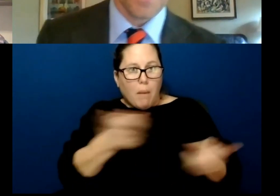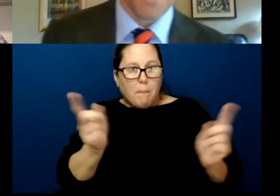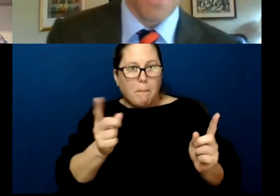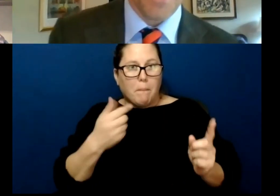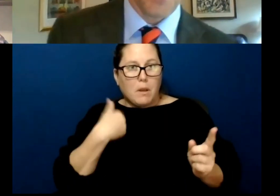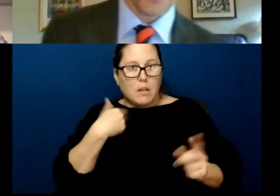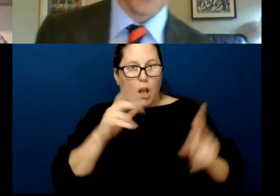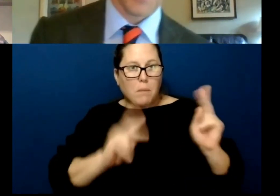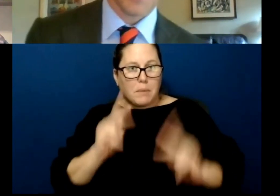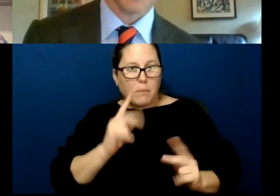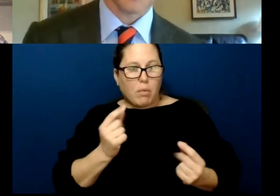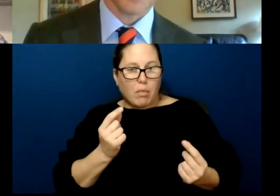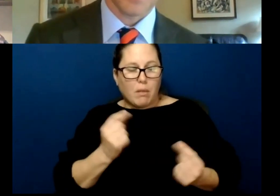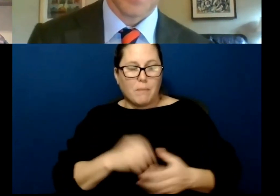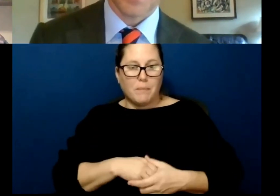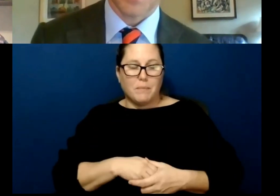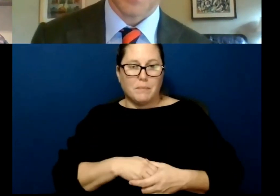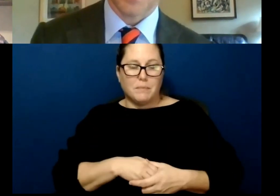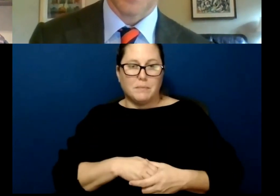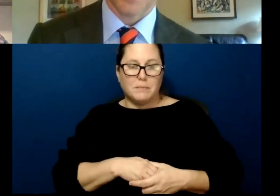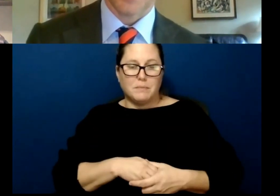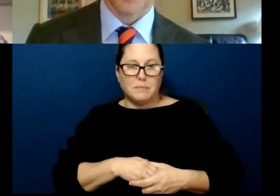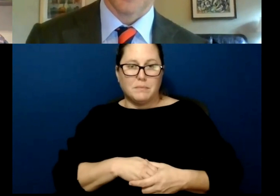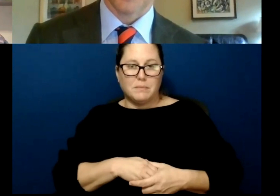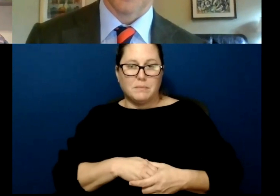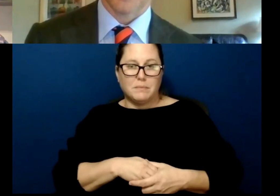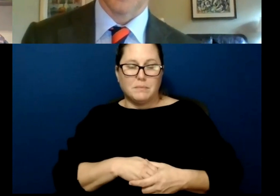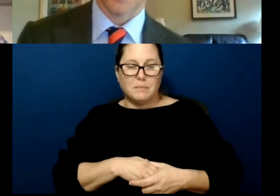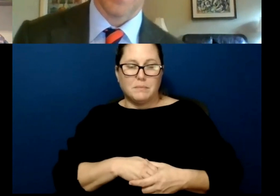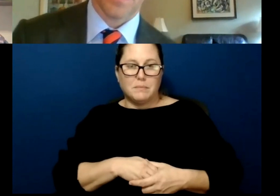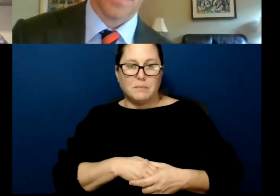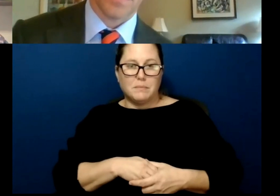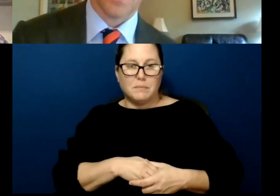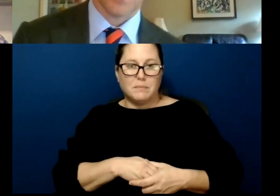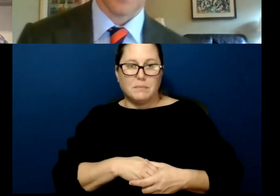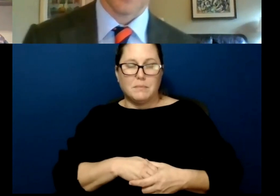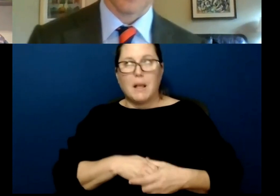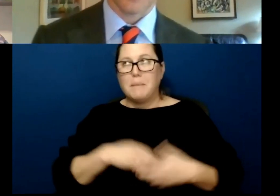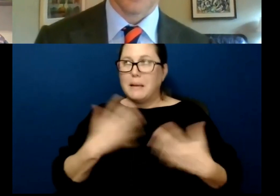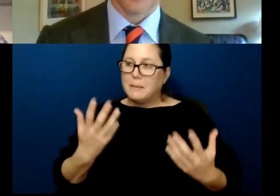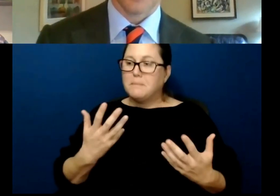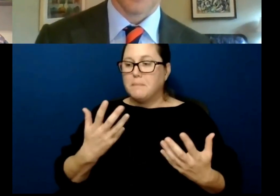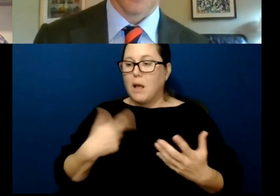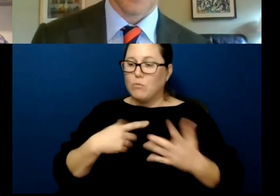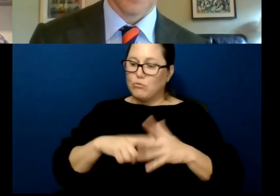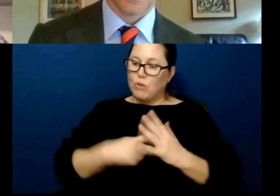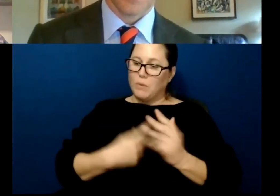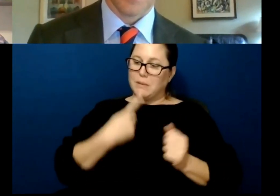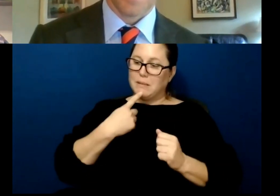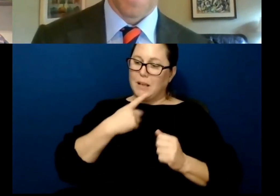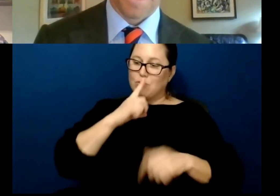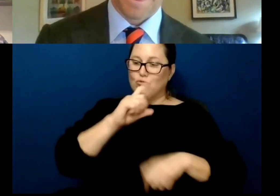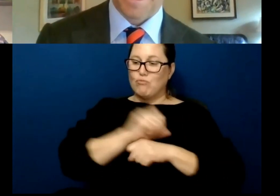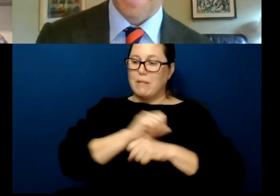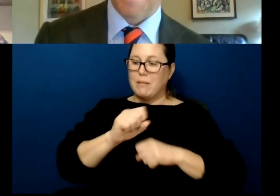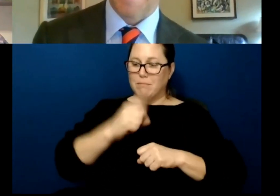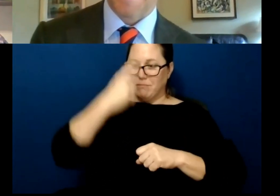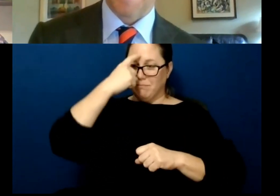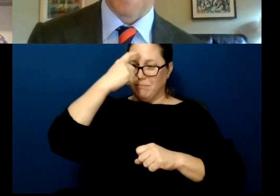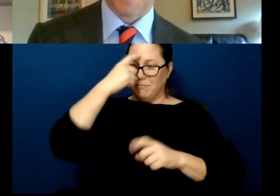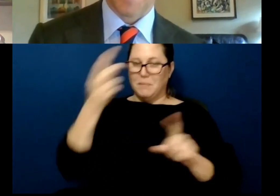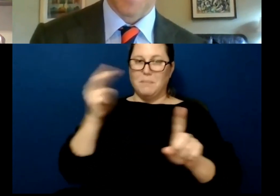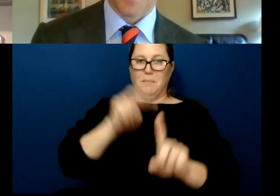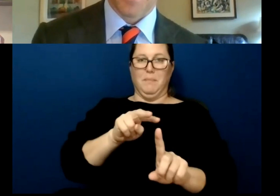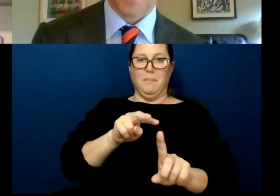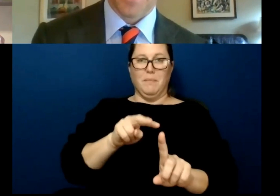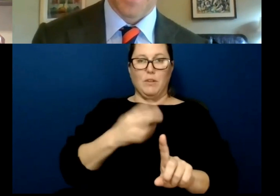Well, I guess I would start by saying that, you know, it's all a perception. And if you're coming into the field at this low